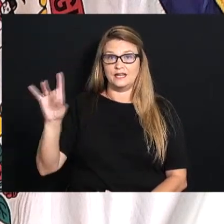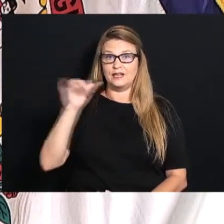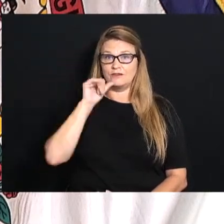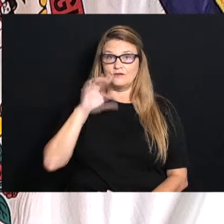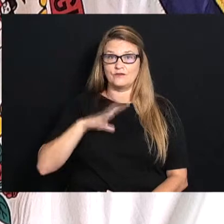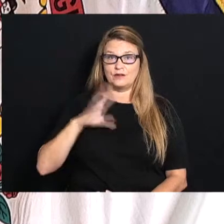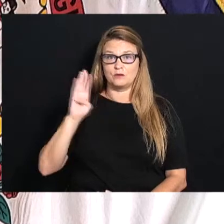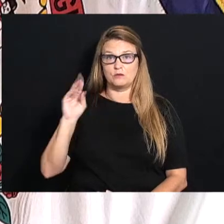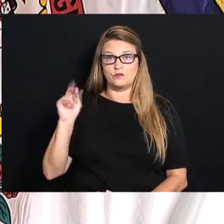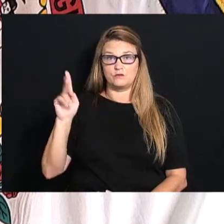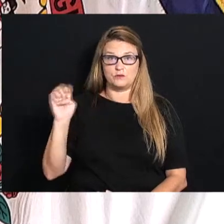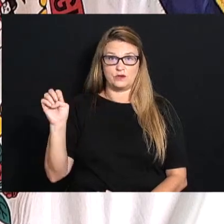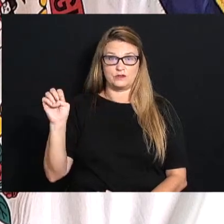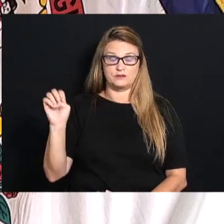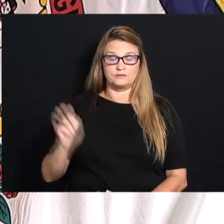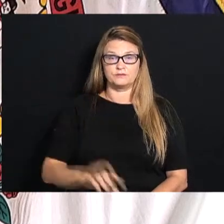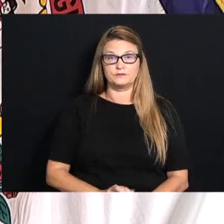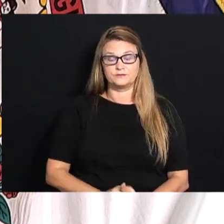female from Brooke County.